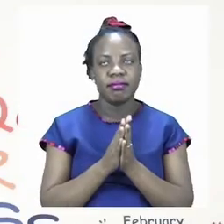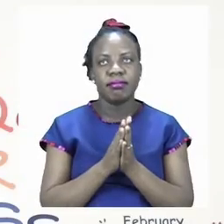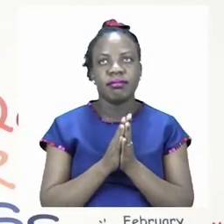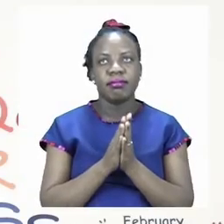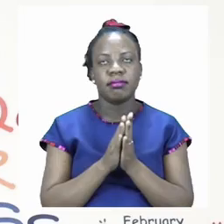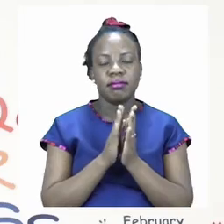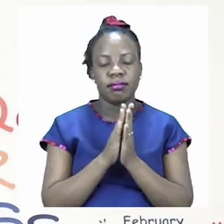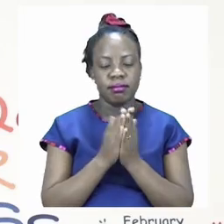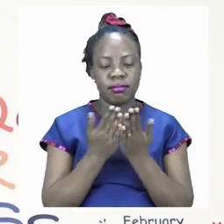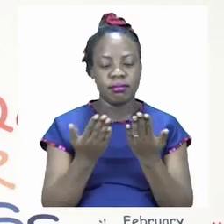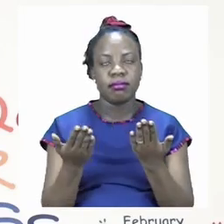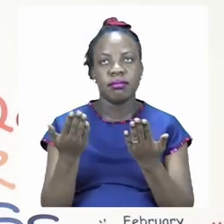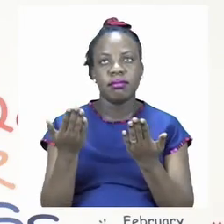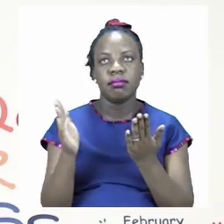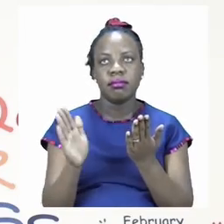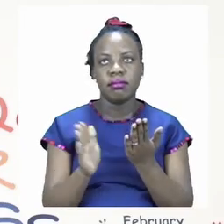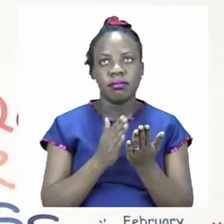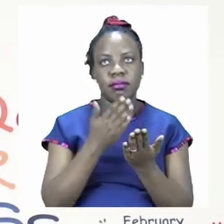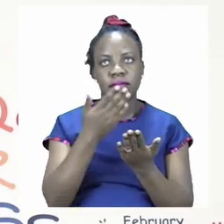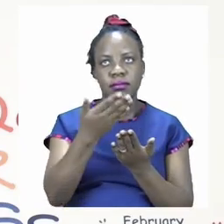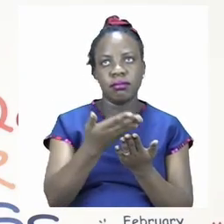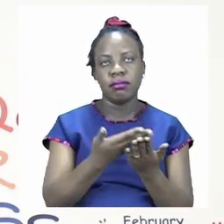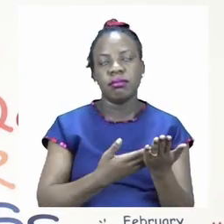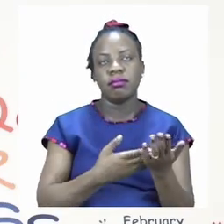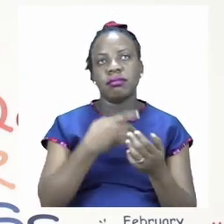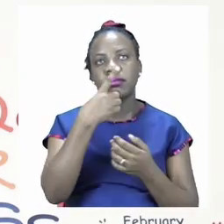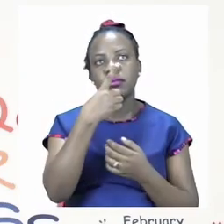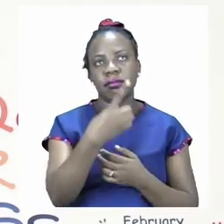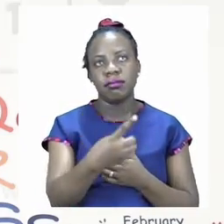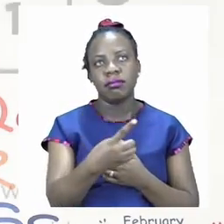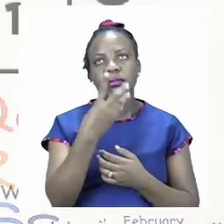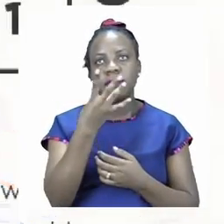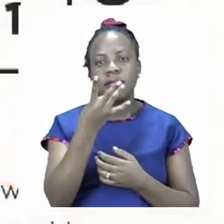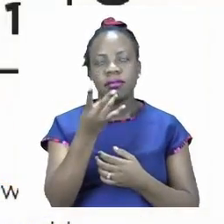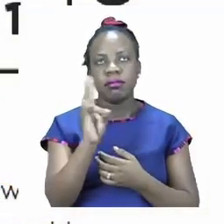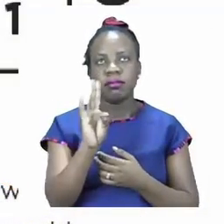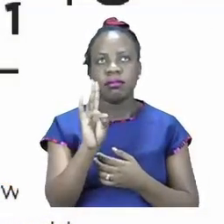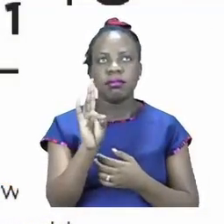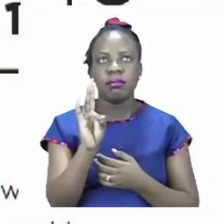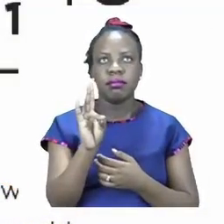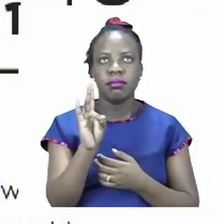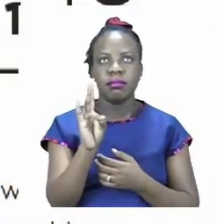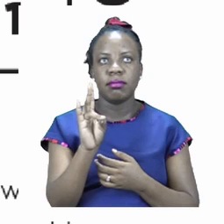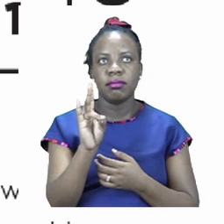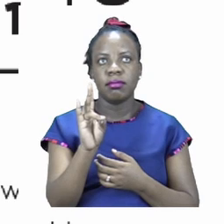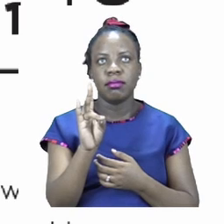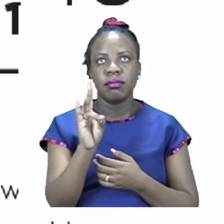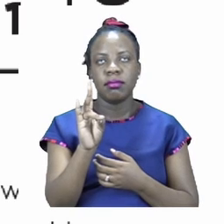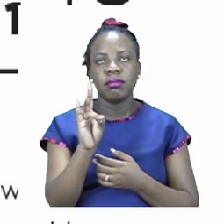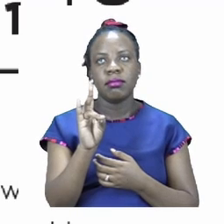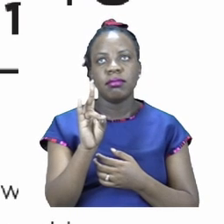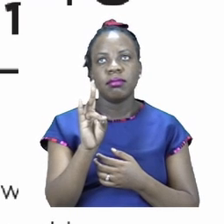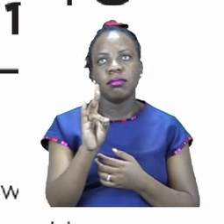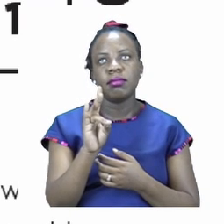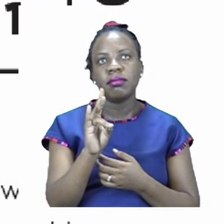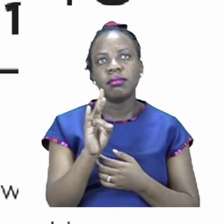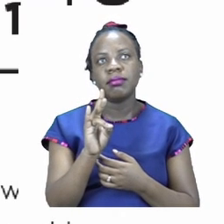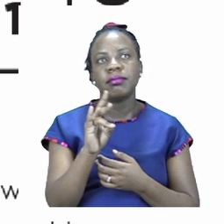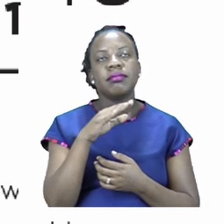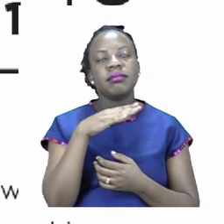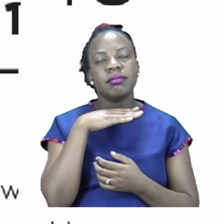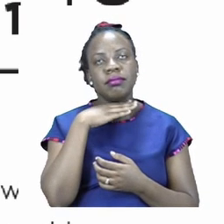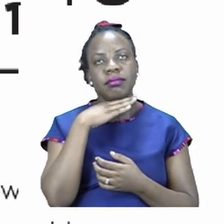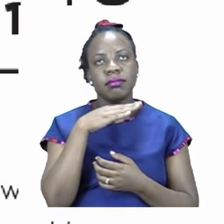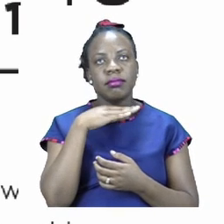Let's start our lesson today, boys and girls, by going to page 17. On page 17, we are going to start off with